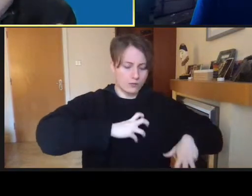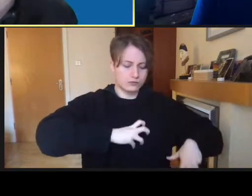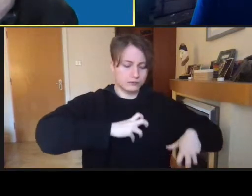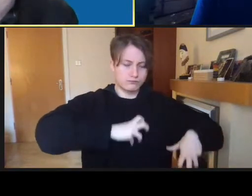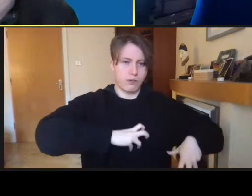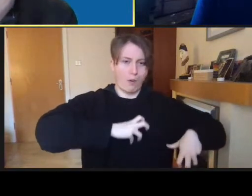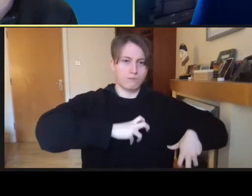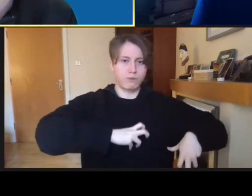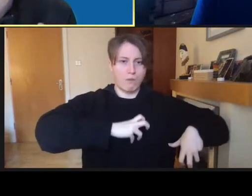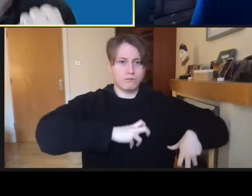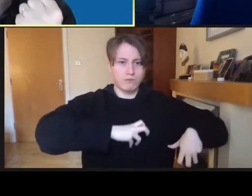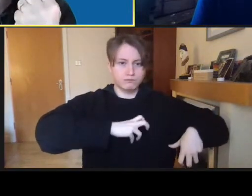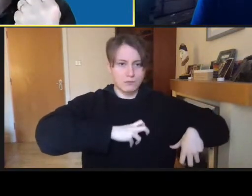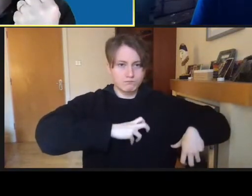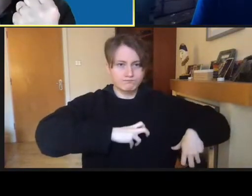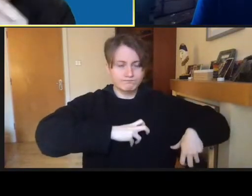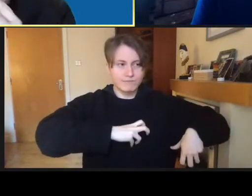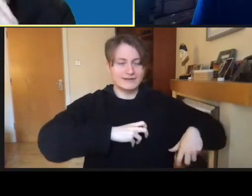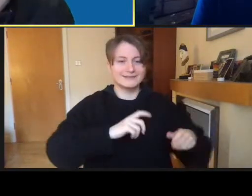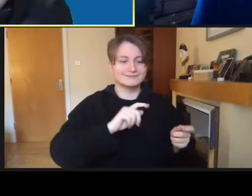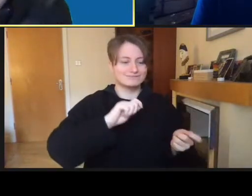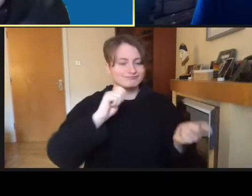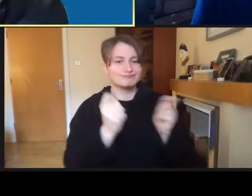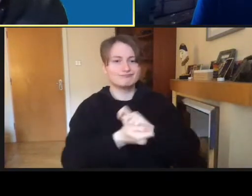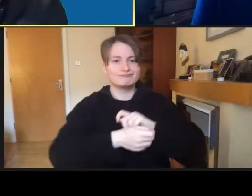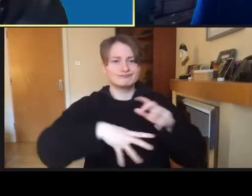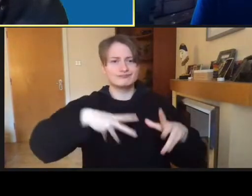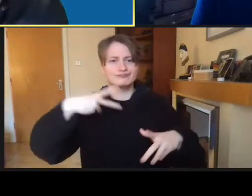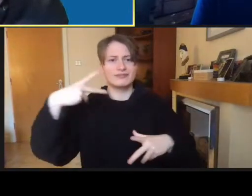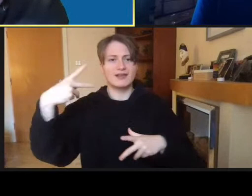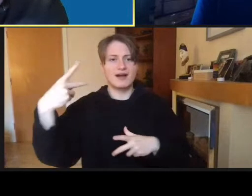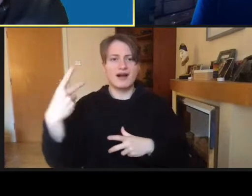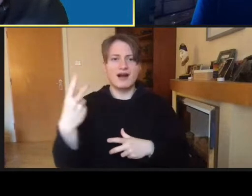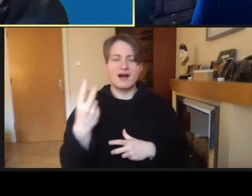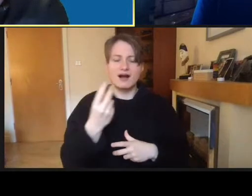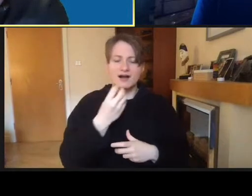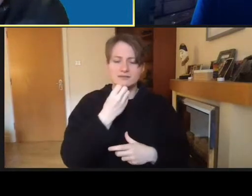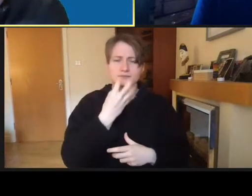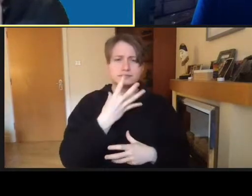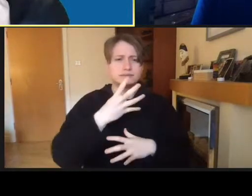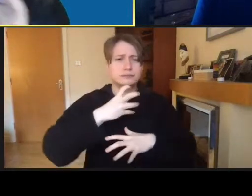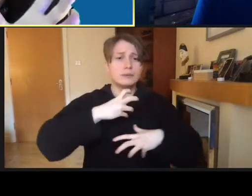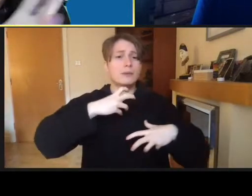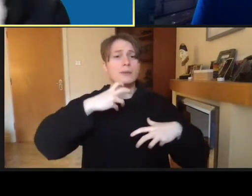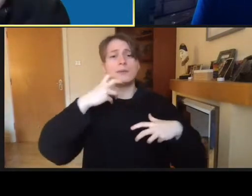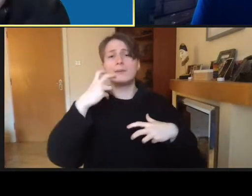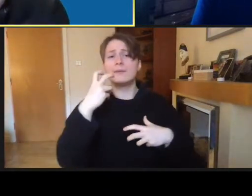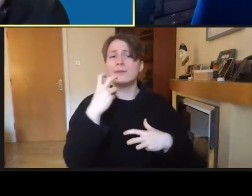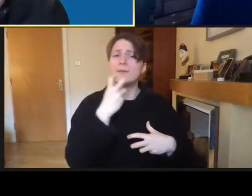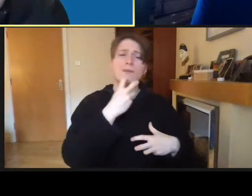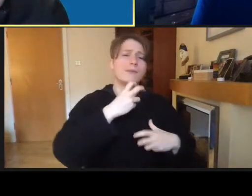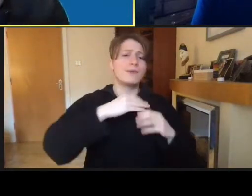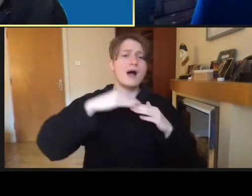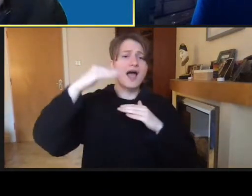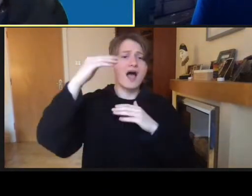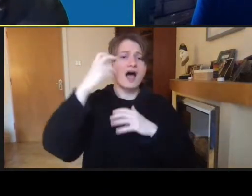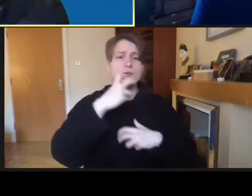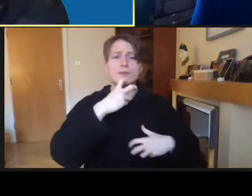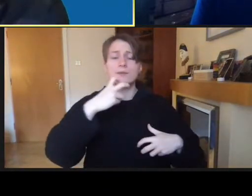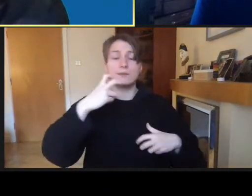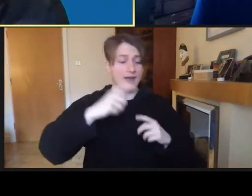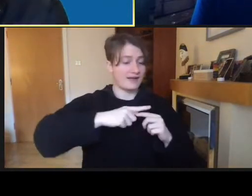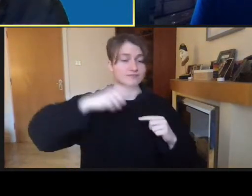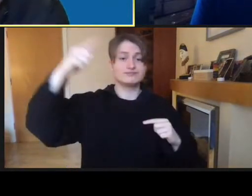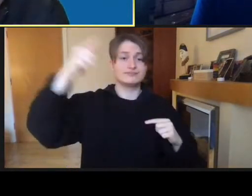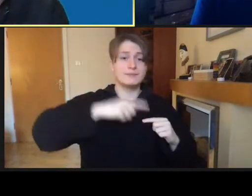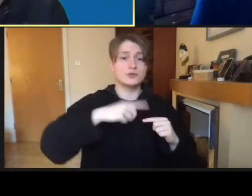popping sounds through to this amazingly kind of lyrical altissimo sort of register and everything in